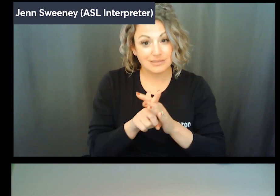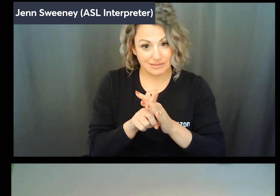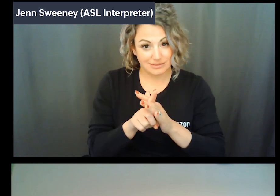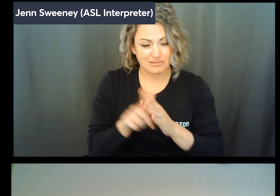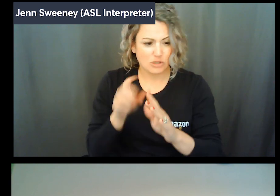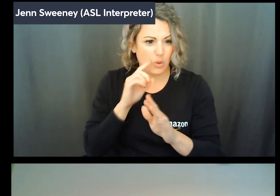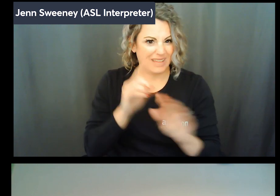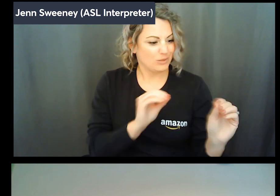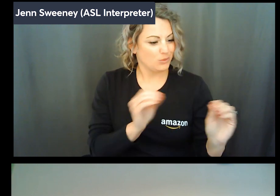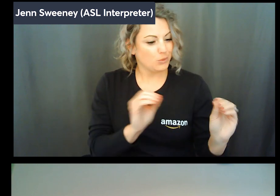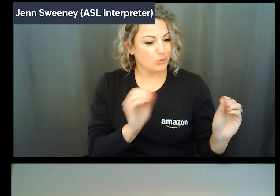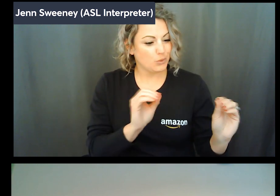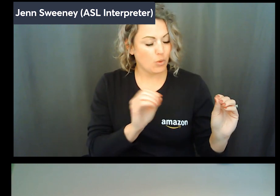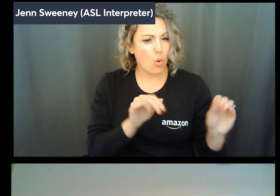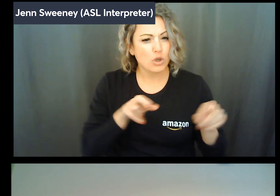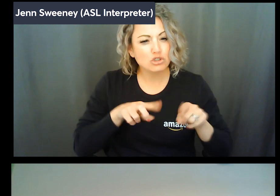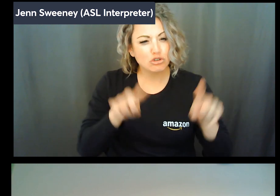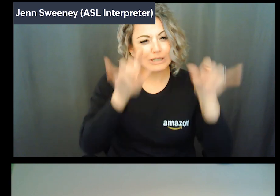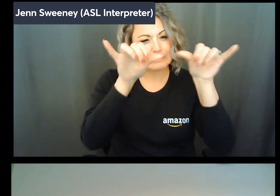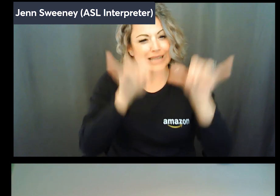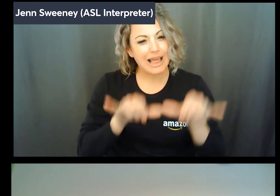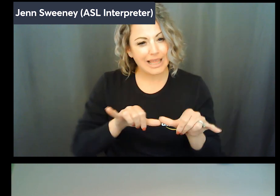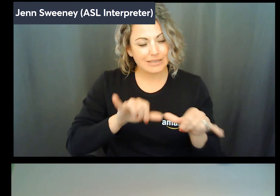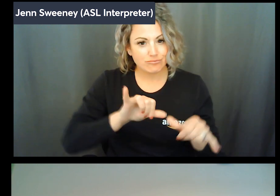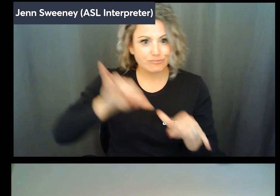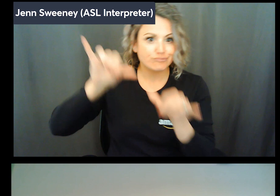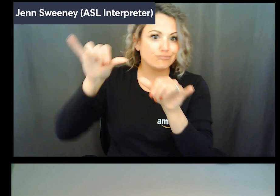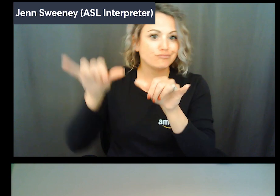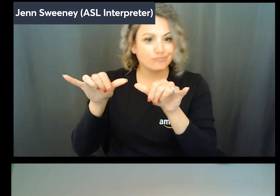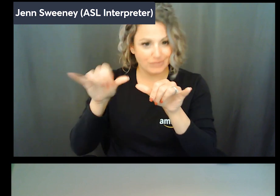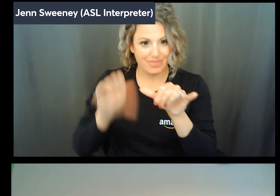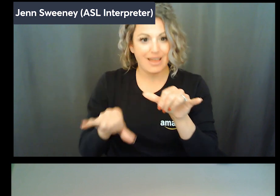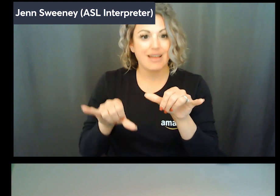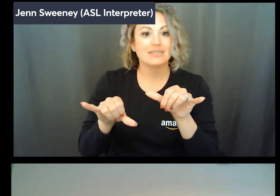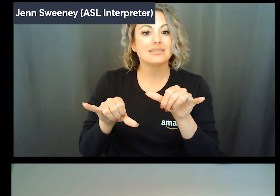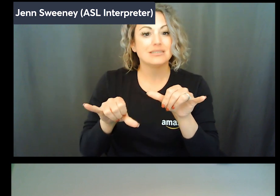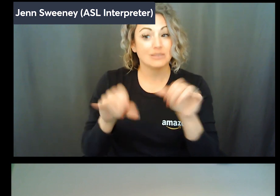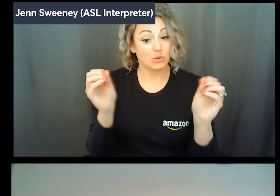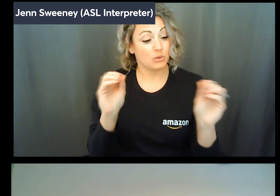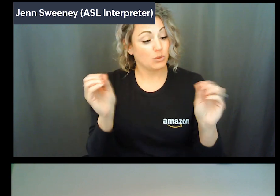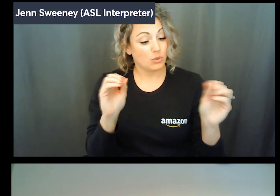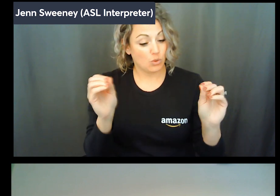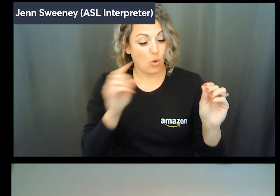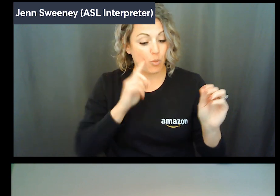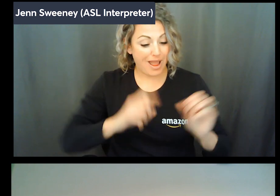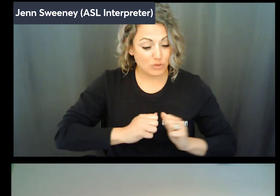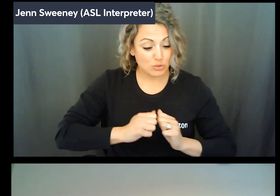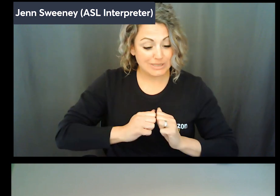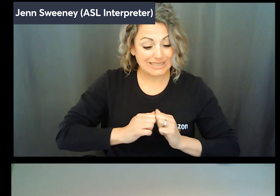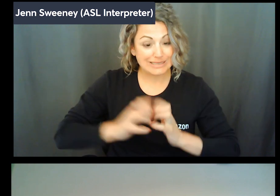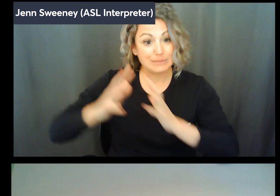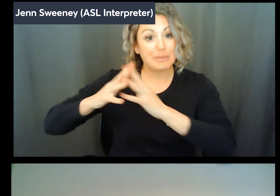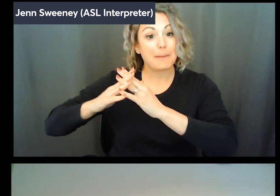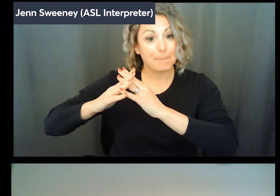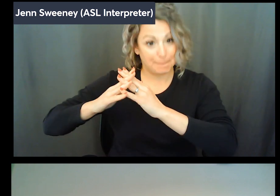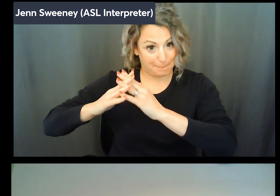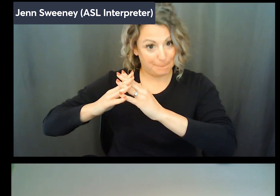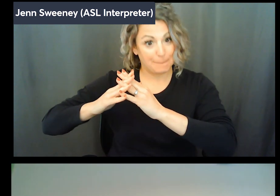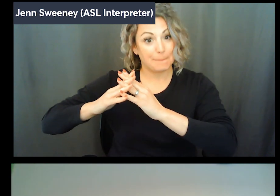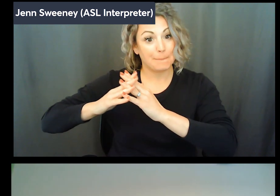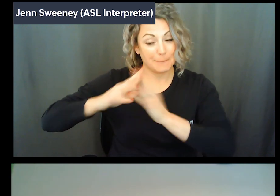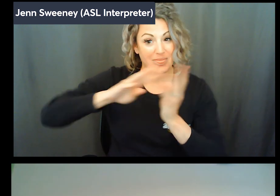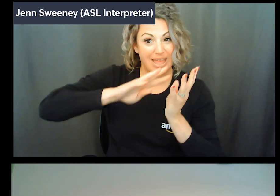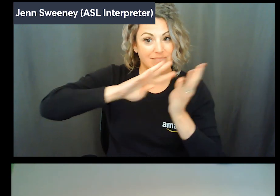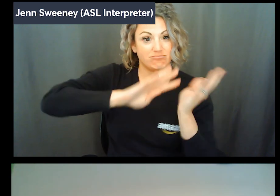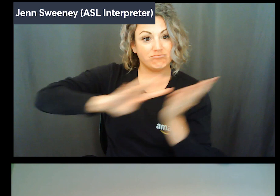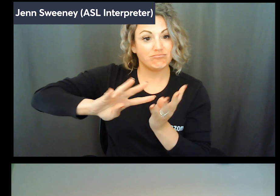time or during scaling, at that point of time we'll have to spin up the compute resources again and then load up the